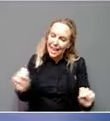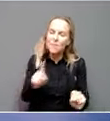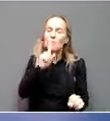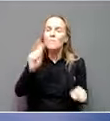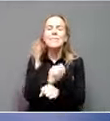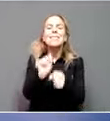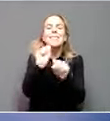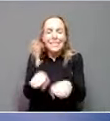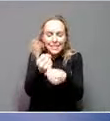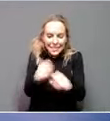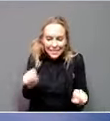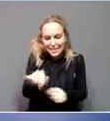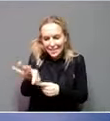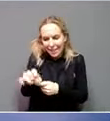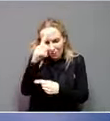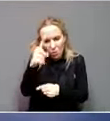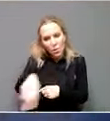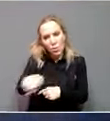and your family. It's the first